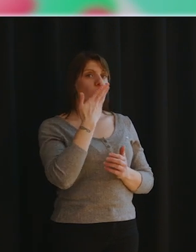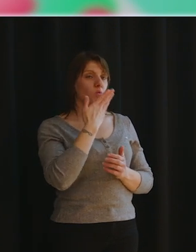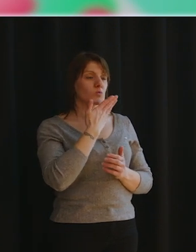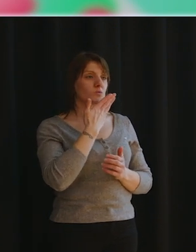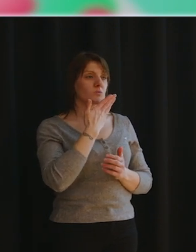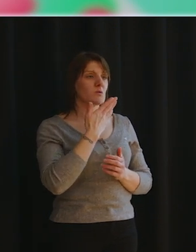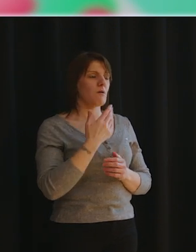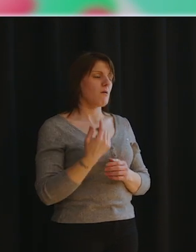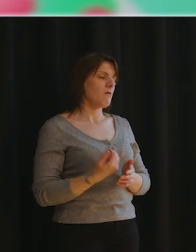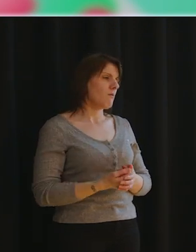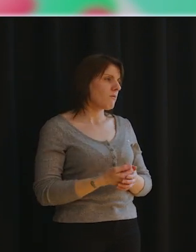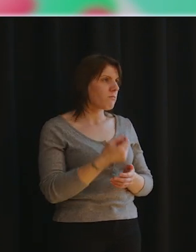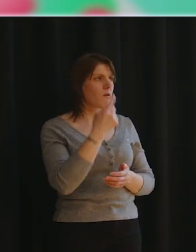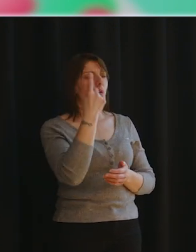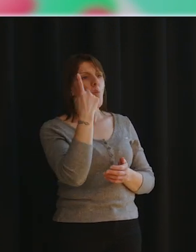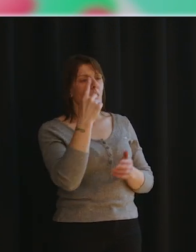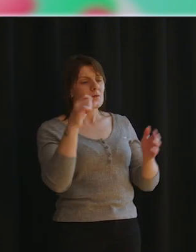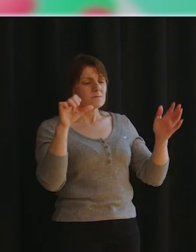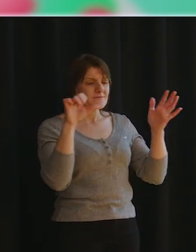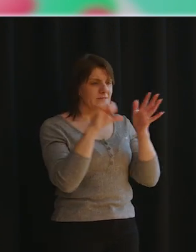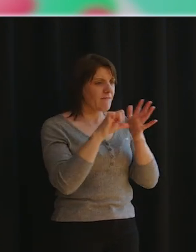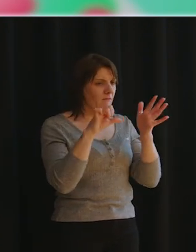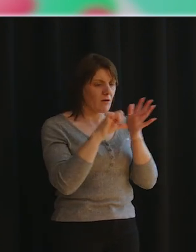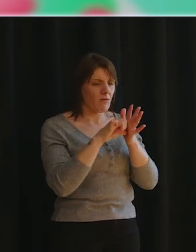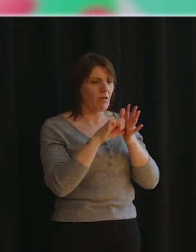is one of the most difficult aspects,